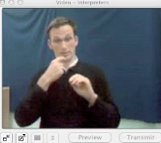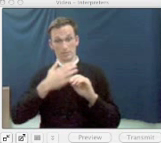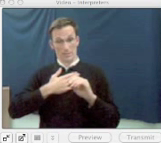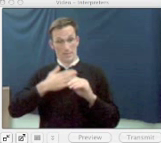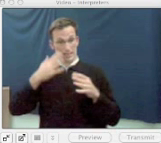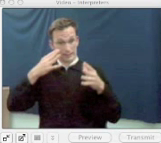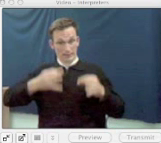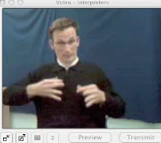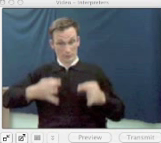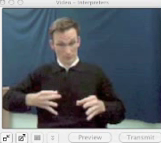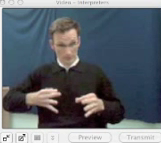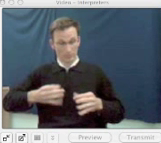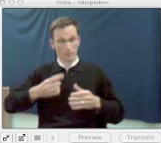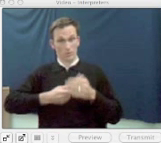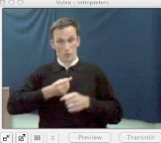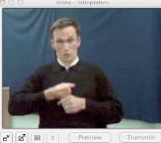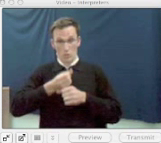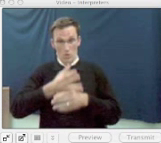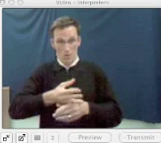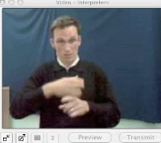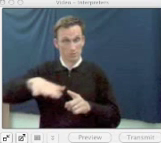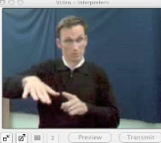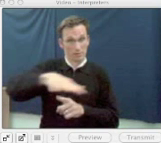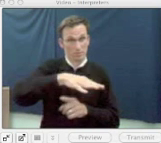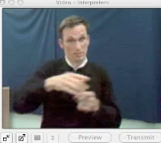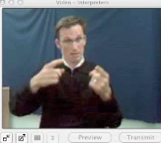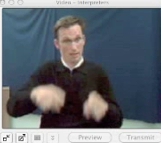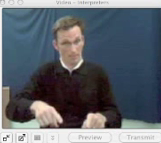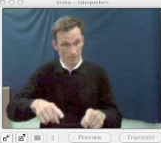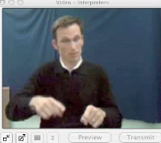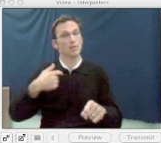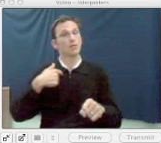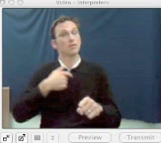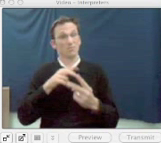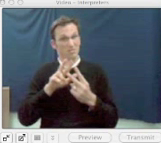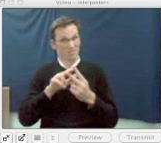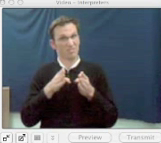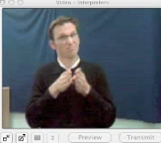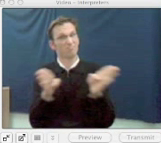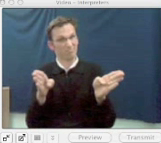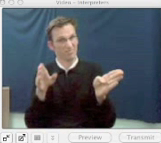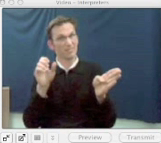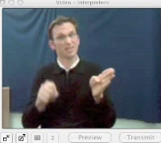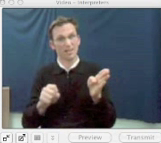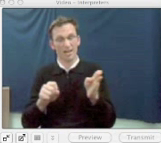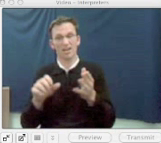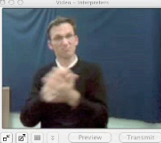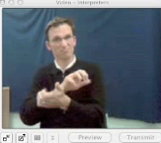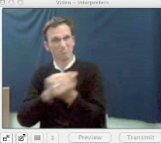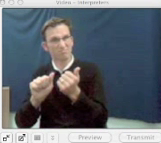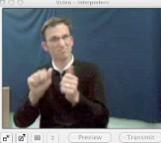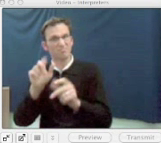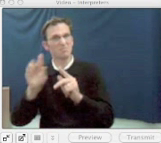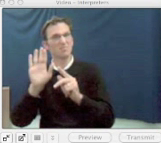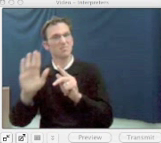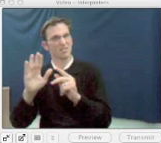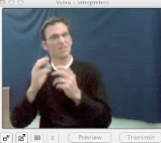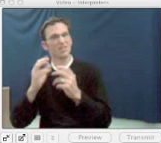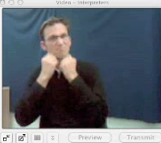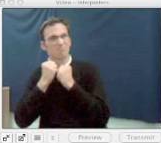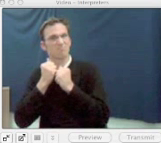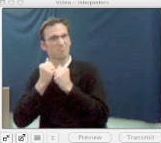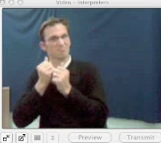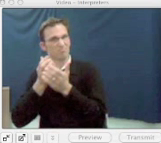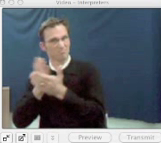those choices can uphold or deny the dignity of other people, can advocate